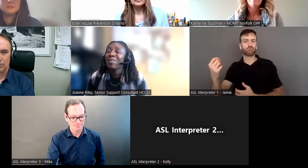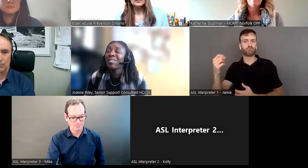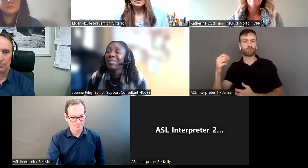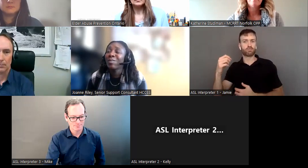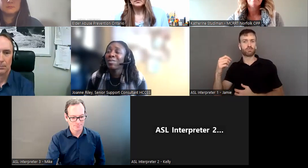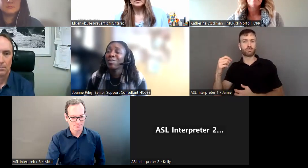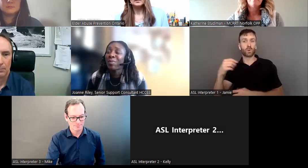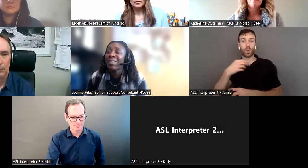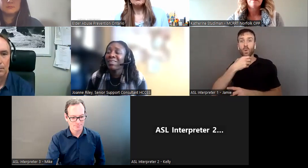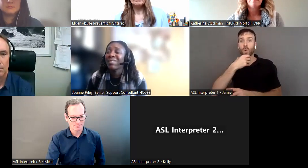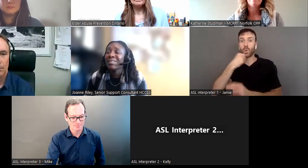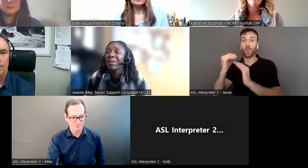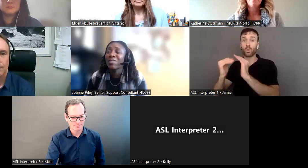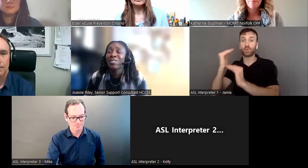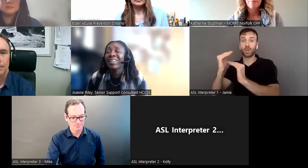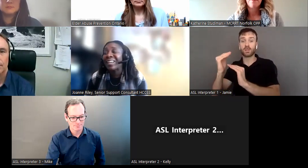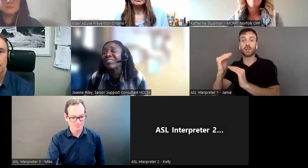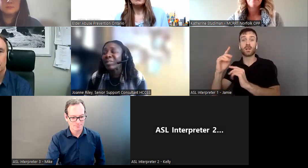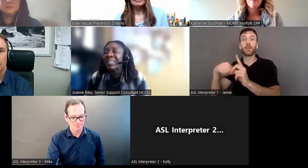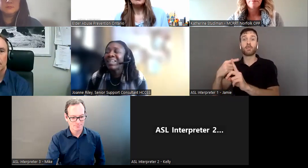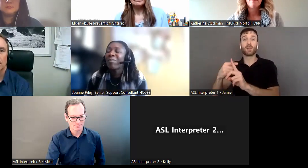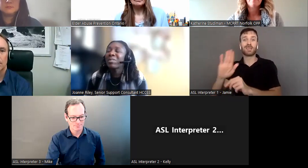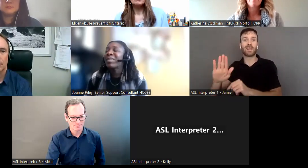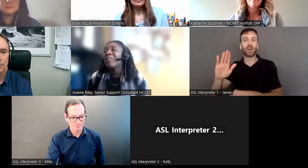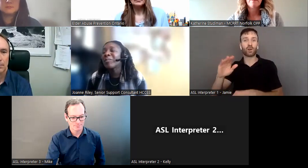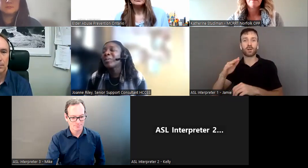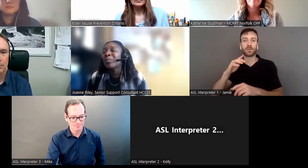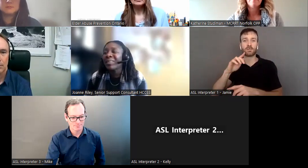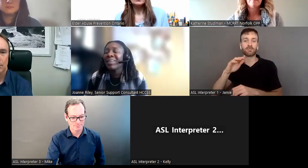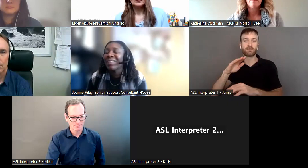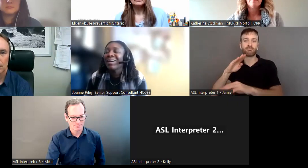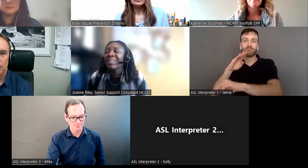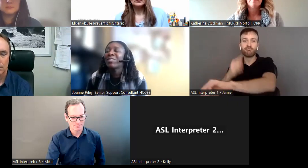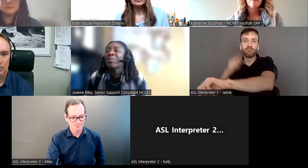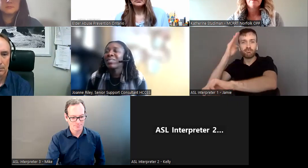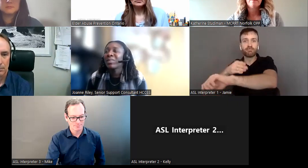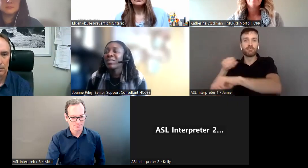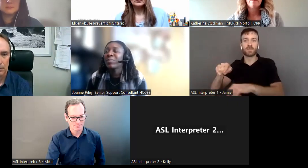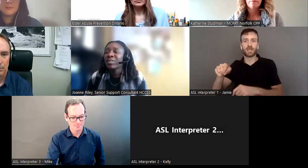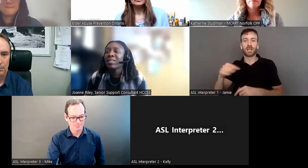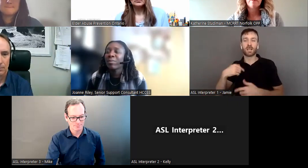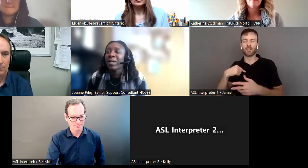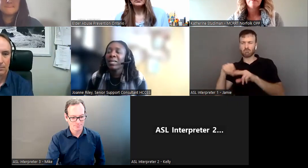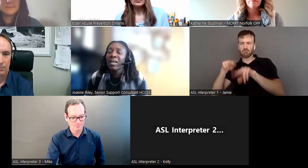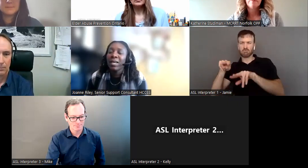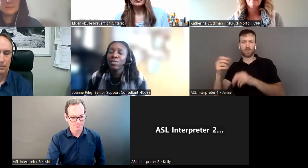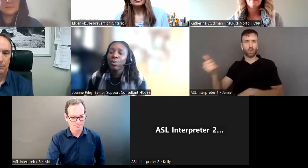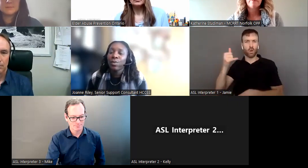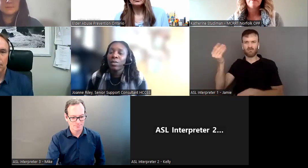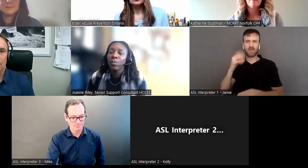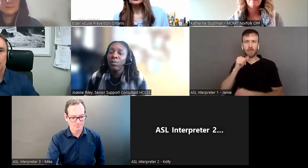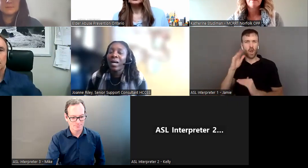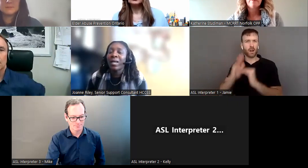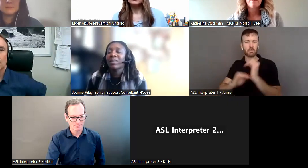and their adult children, right? A lot of the times they're just like, I wasn't really comfortable with the way they interacted with this person, right? And